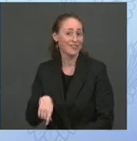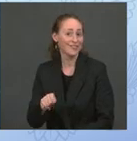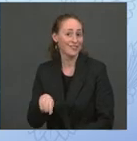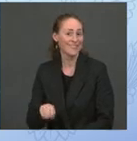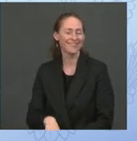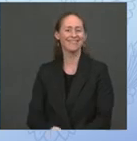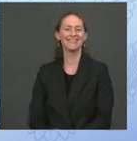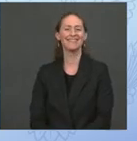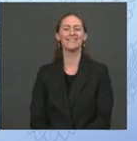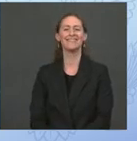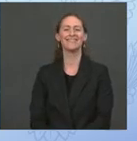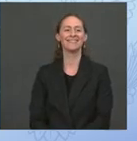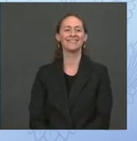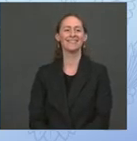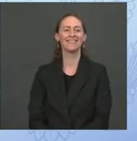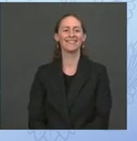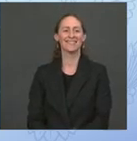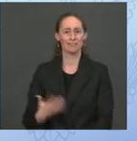Is he late?